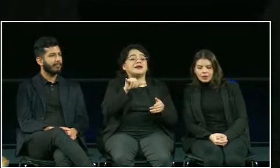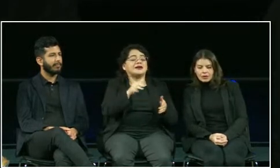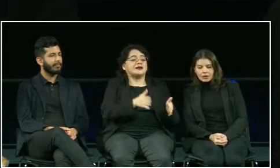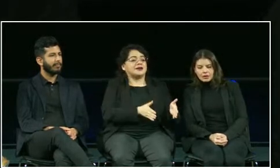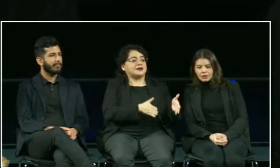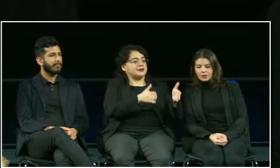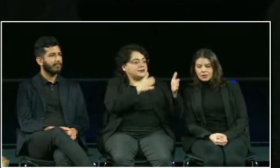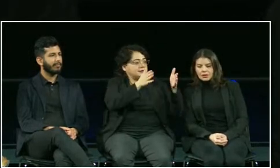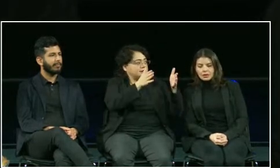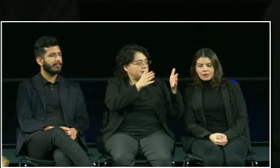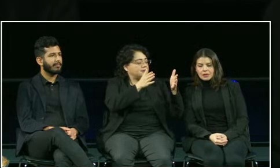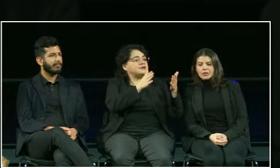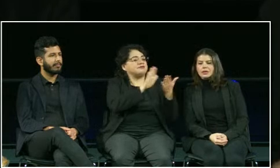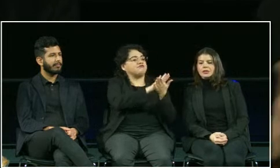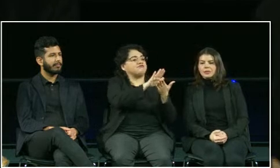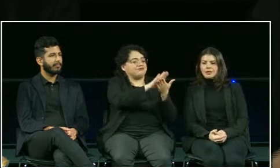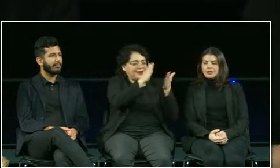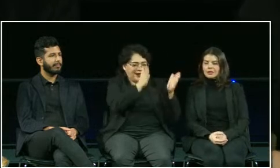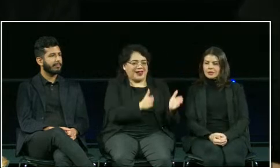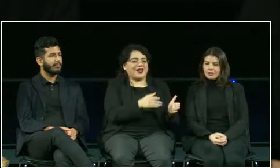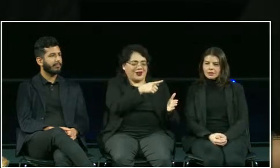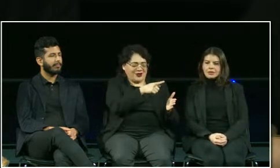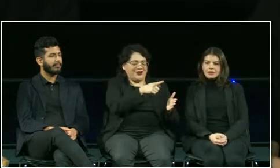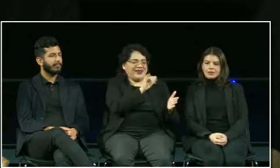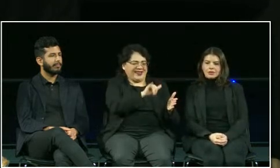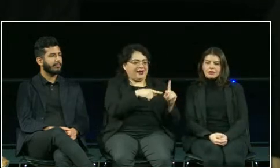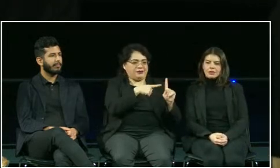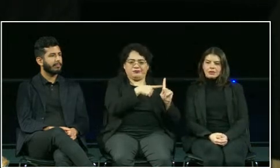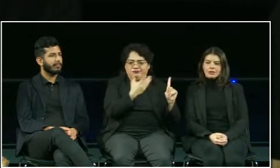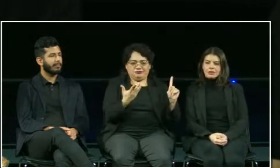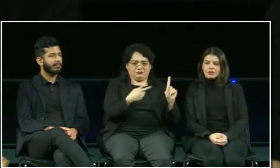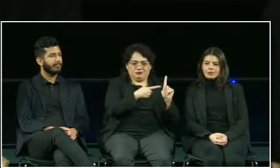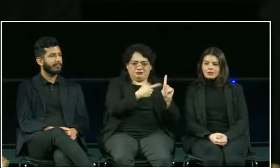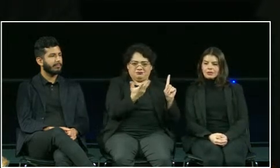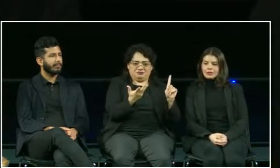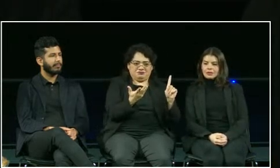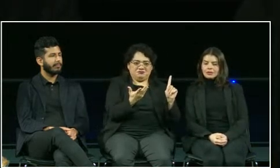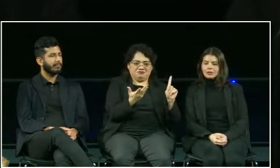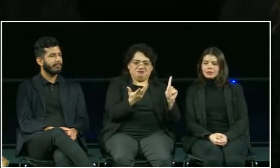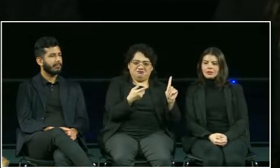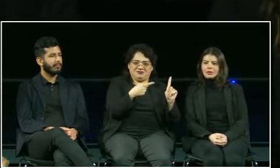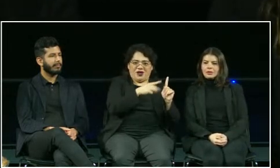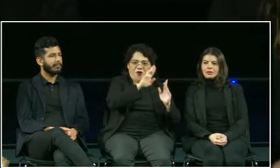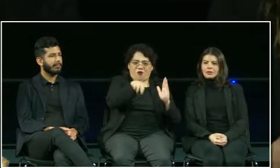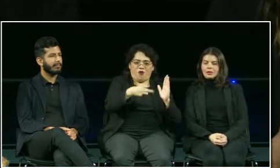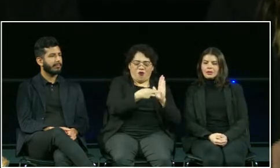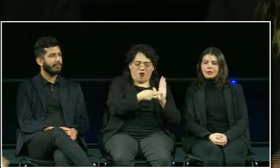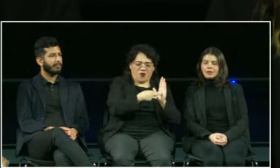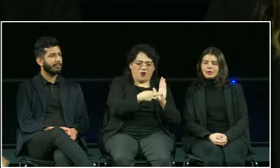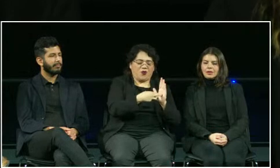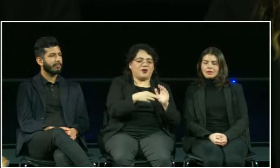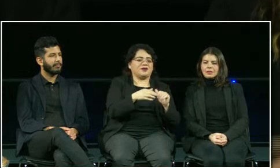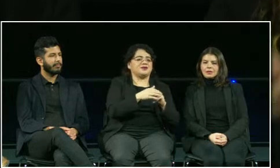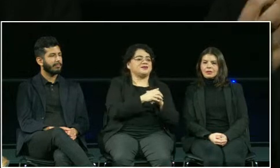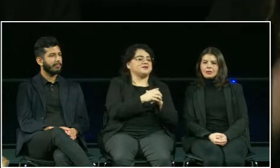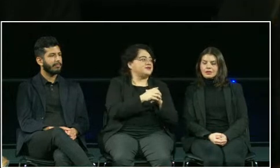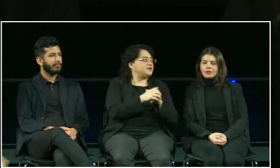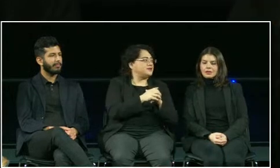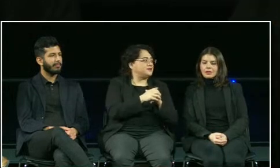spazzacamino, chimney, the chimney cleaner, like the chimney clean sweep, yes. Like,